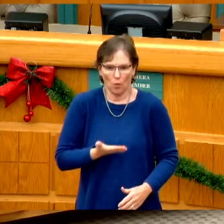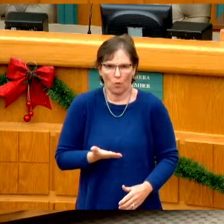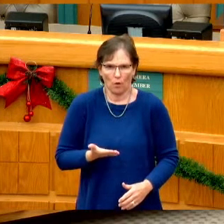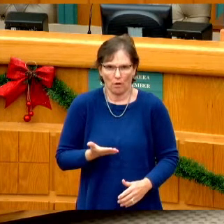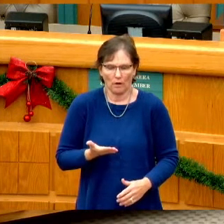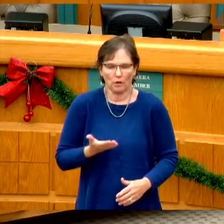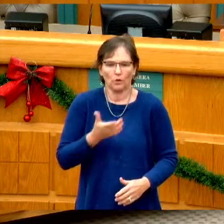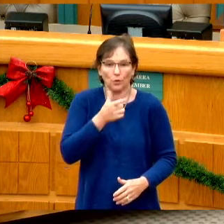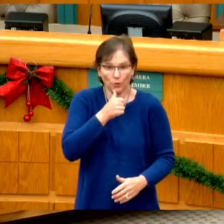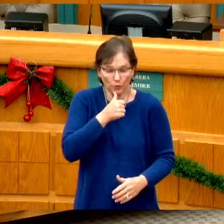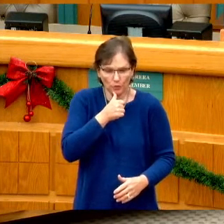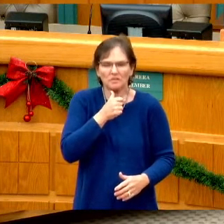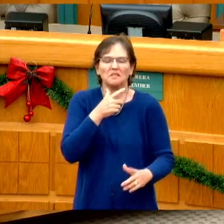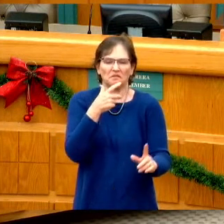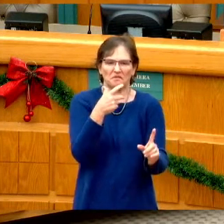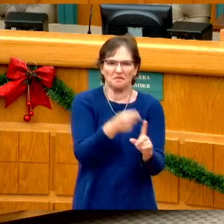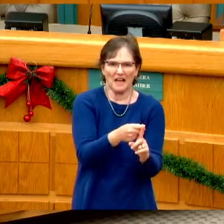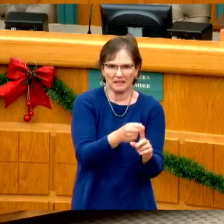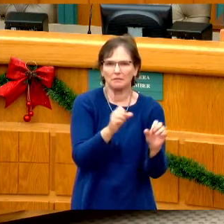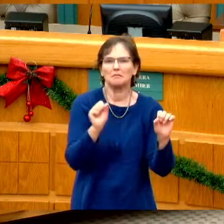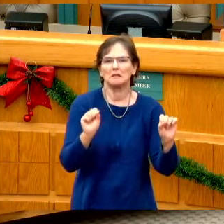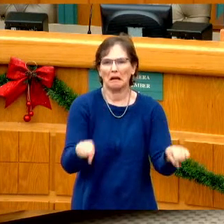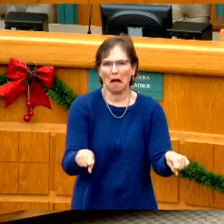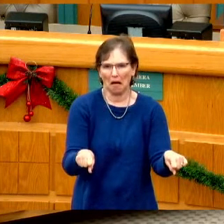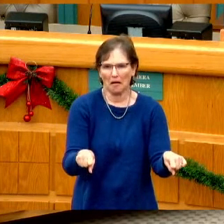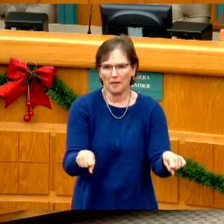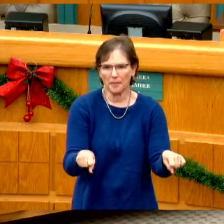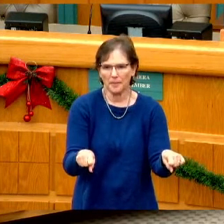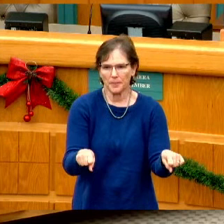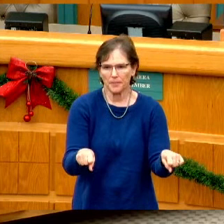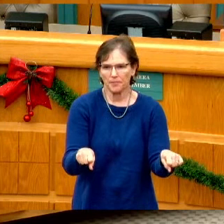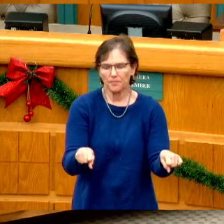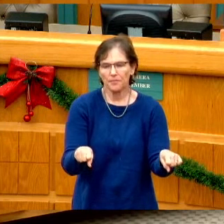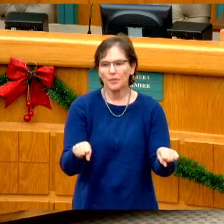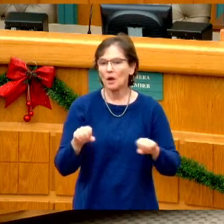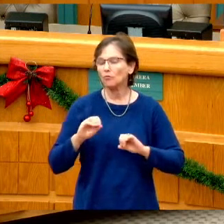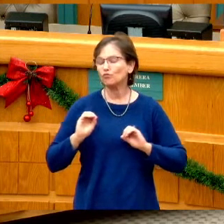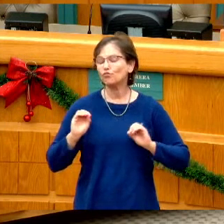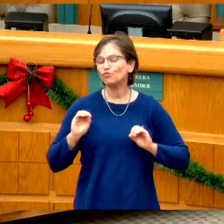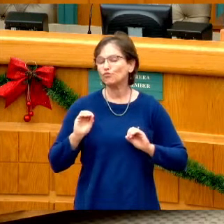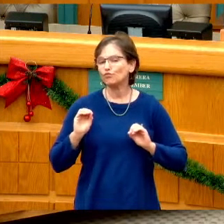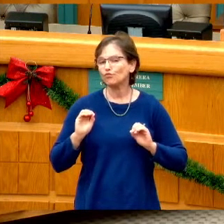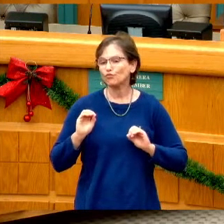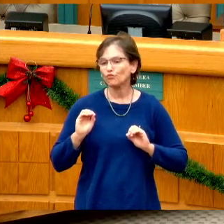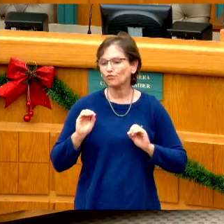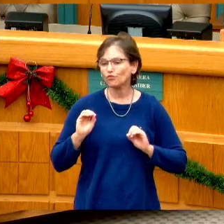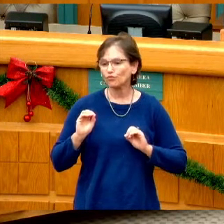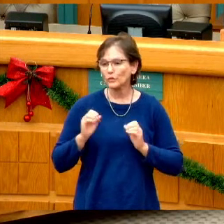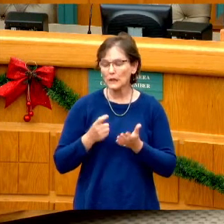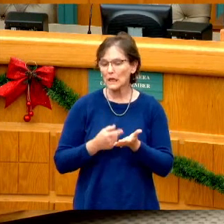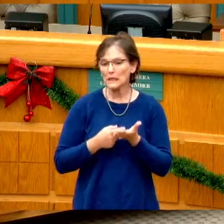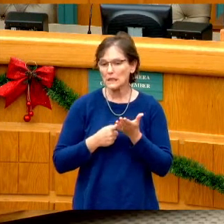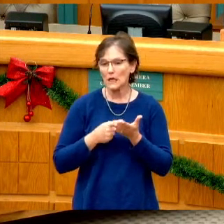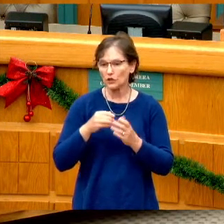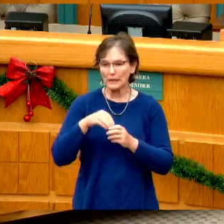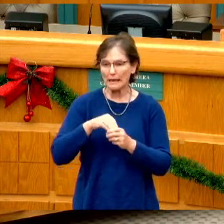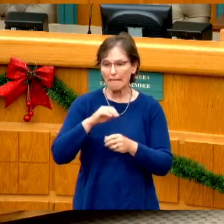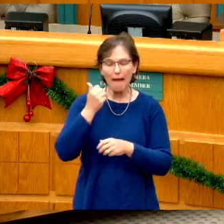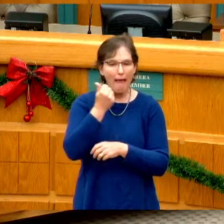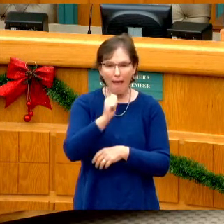so if you get something like that, there's no discussion in any official circles that I'm aware